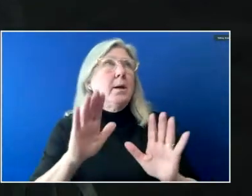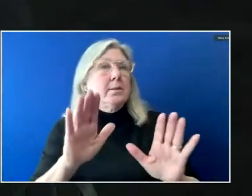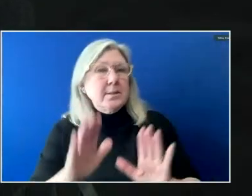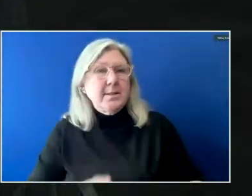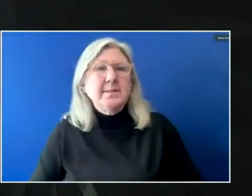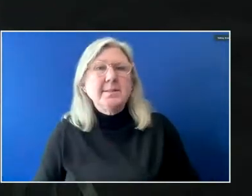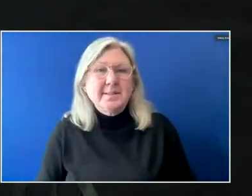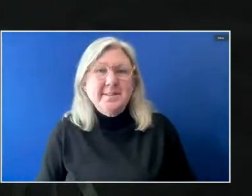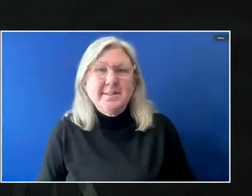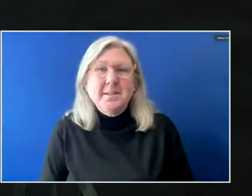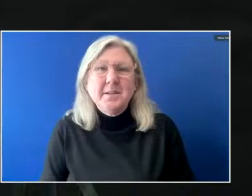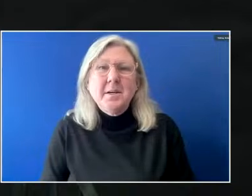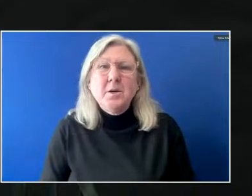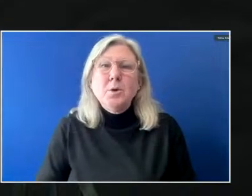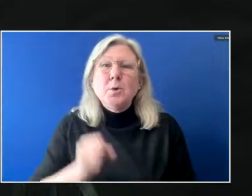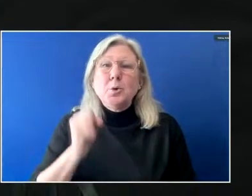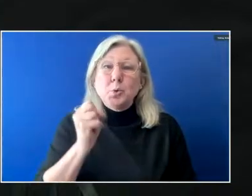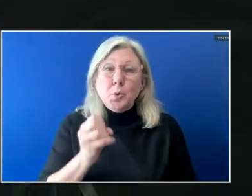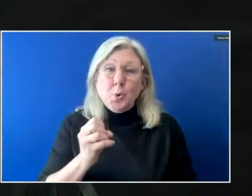so